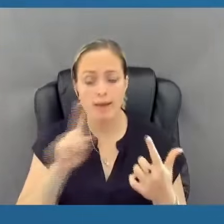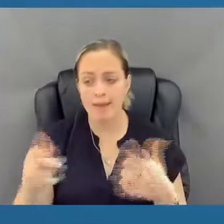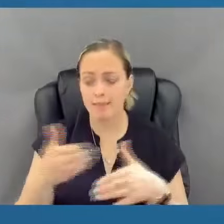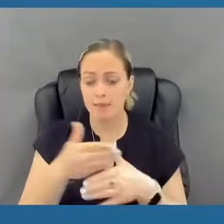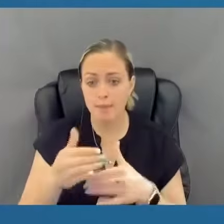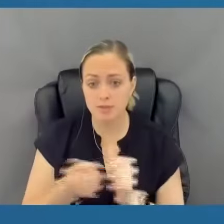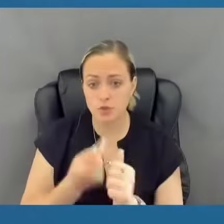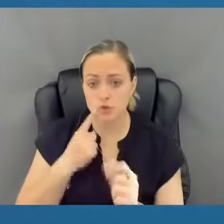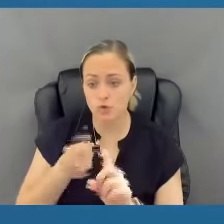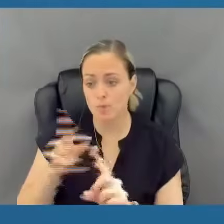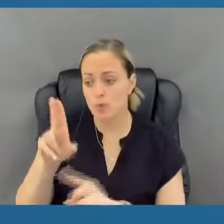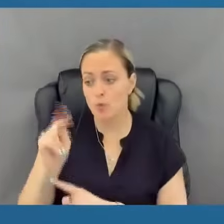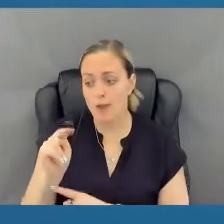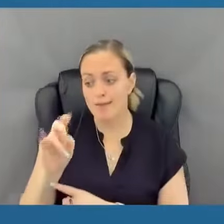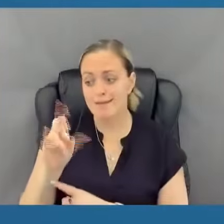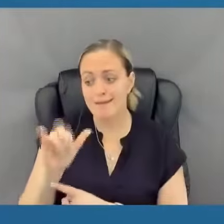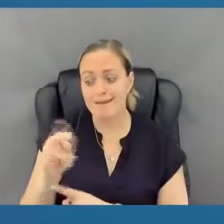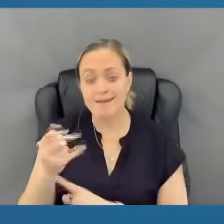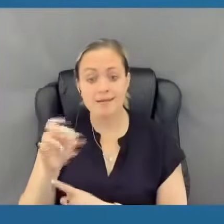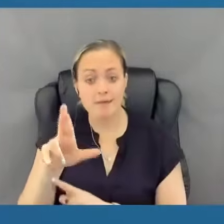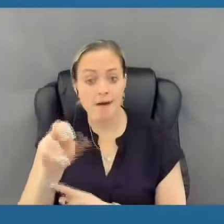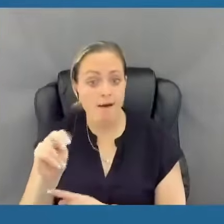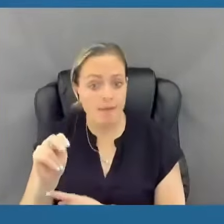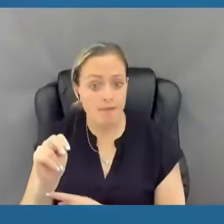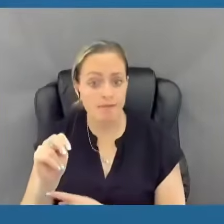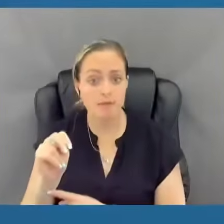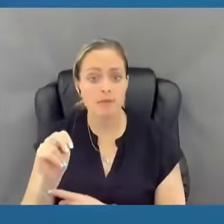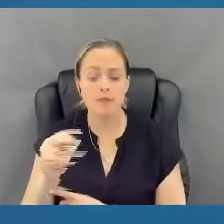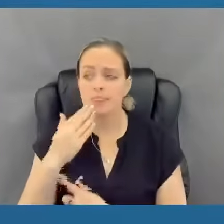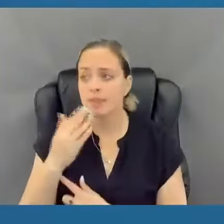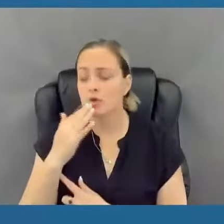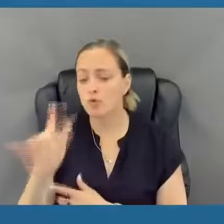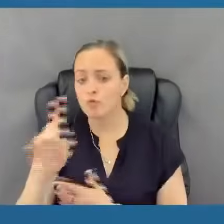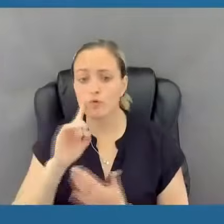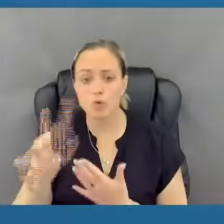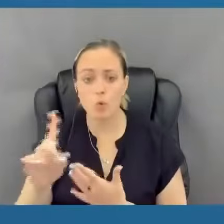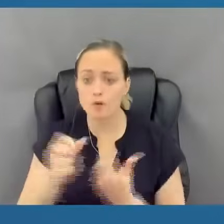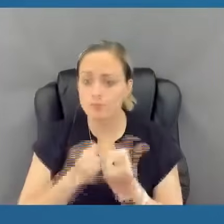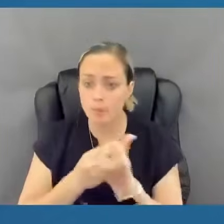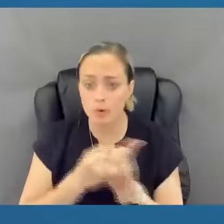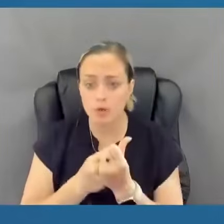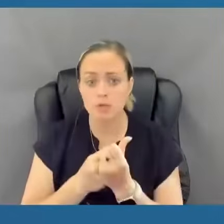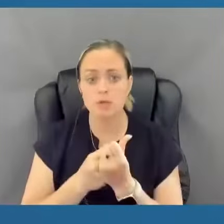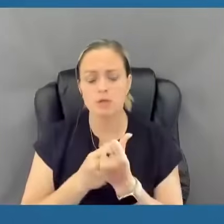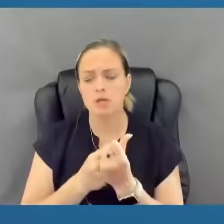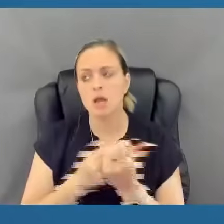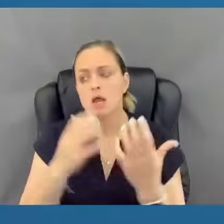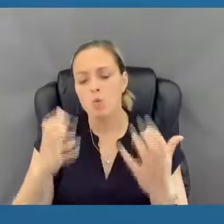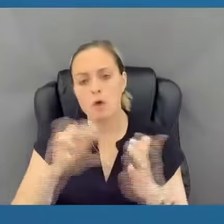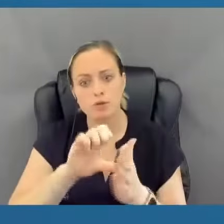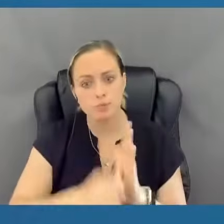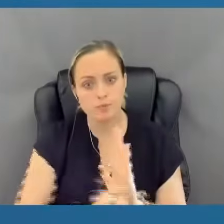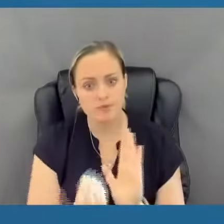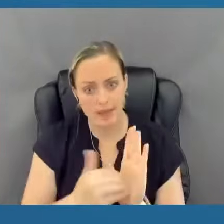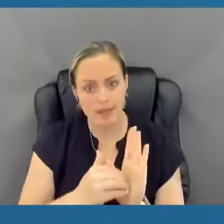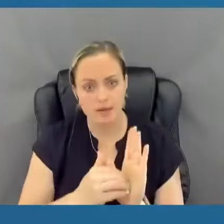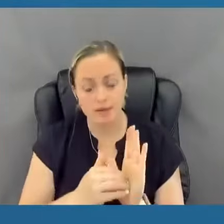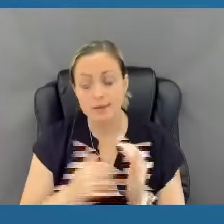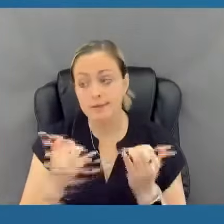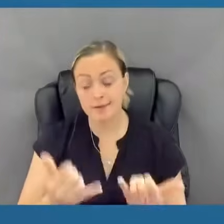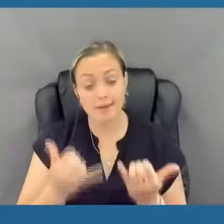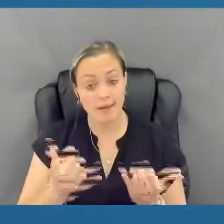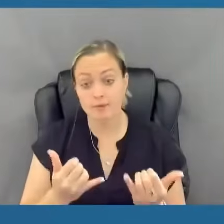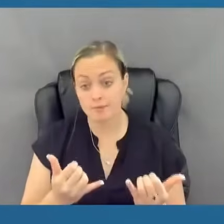Israel, Danny Danon. Thank you for your presence and for your support. I just want to say again, today,